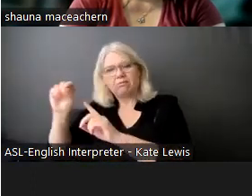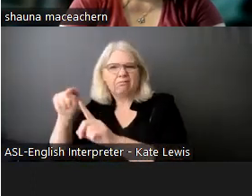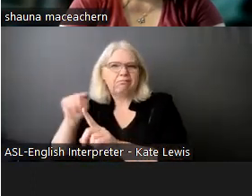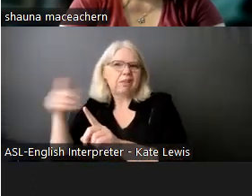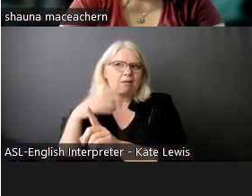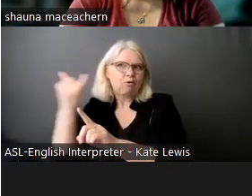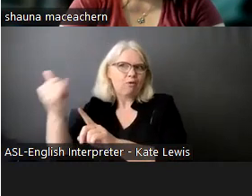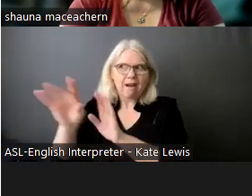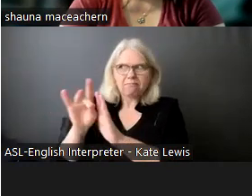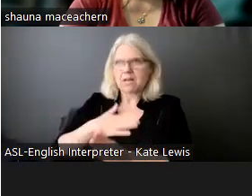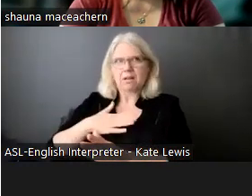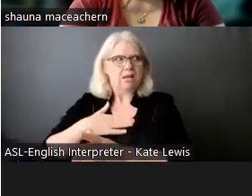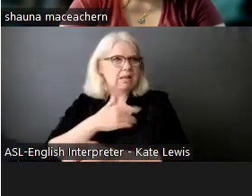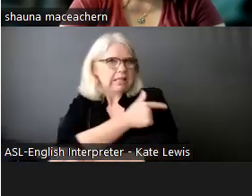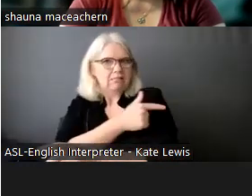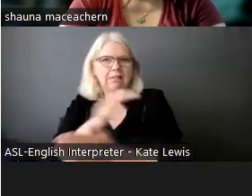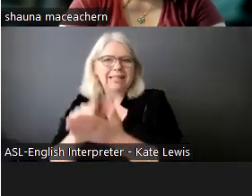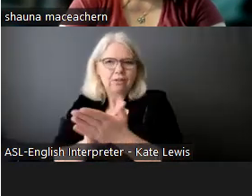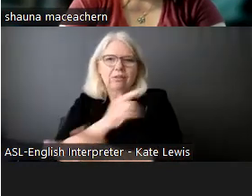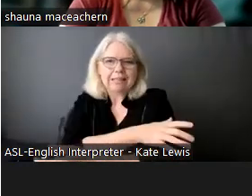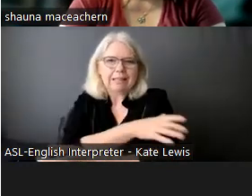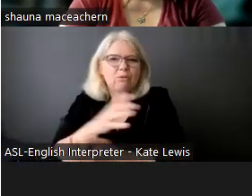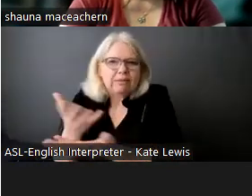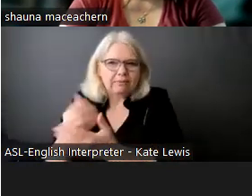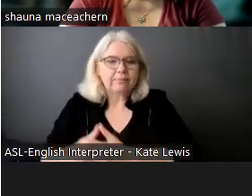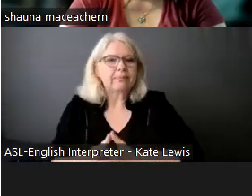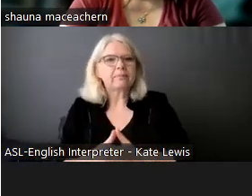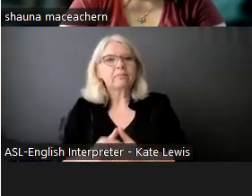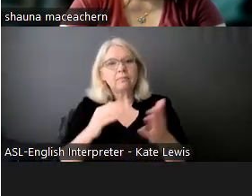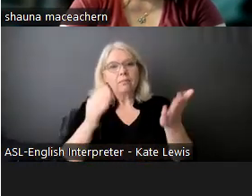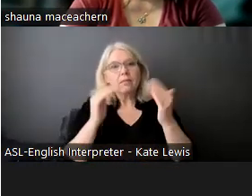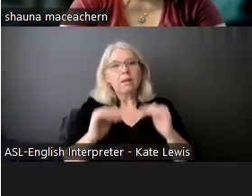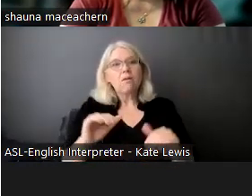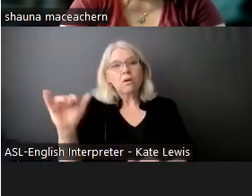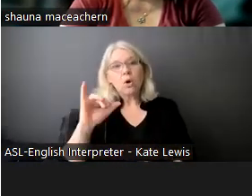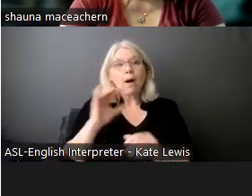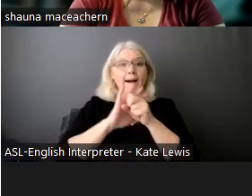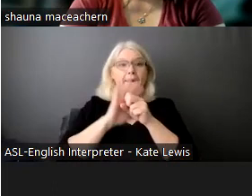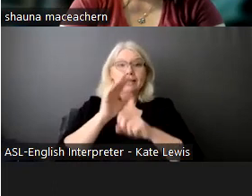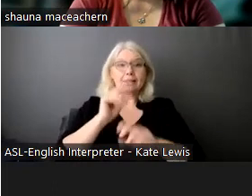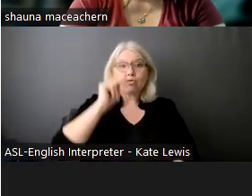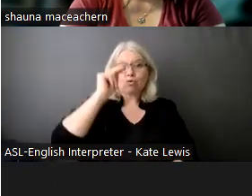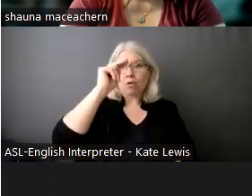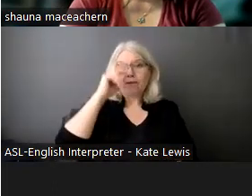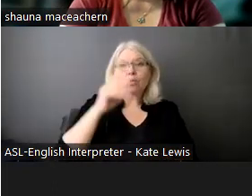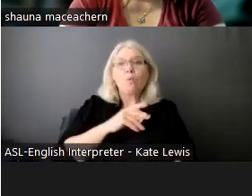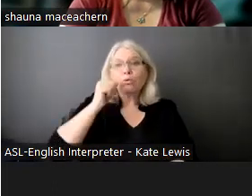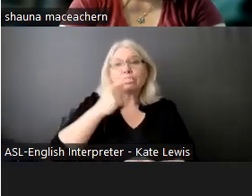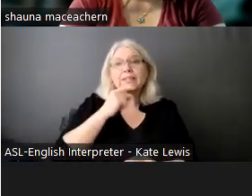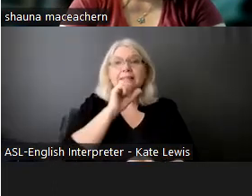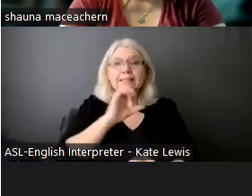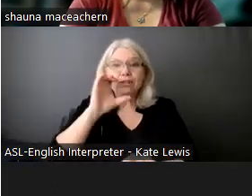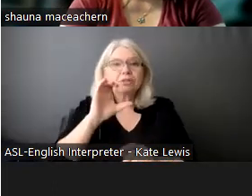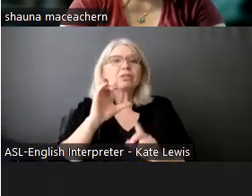and Senior, which provides services for seniors and elders in Northern Ontario. And for low-income seniors